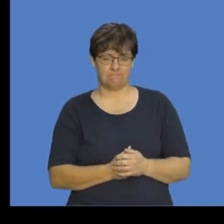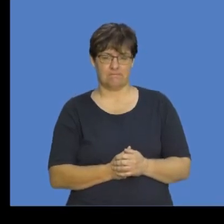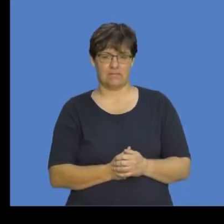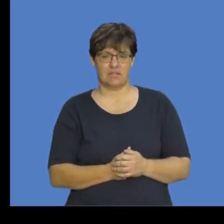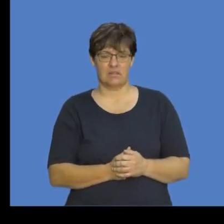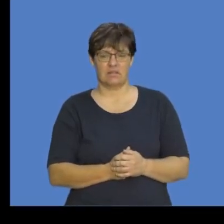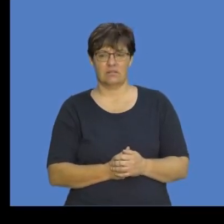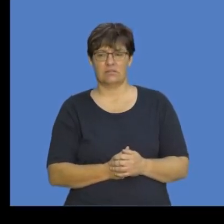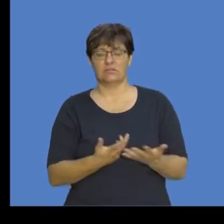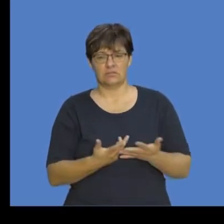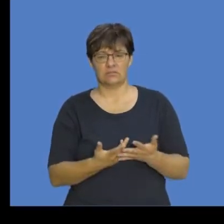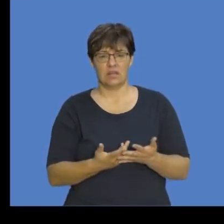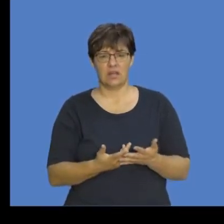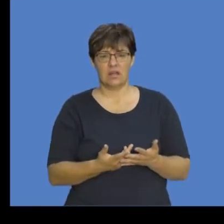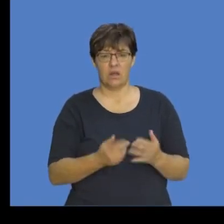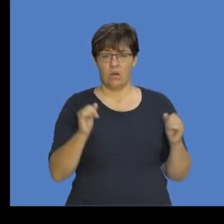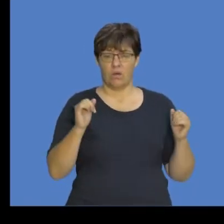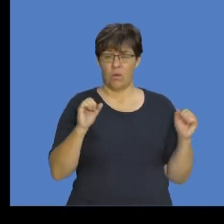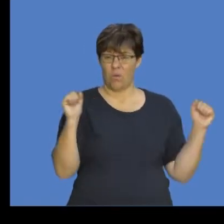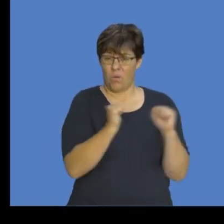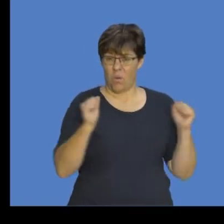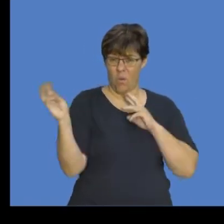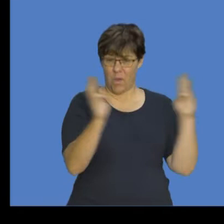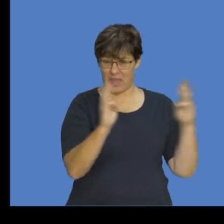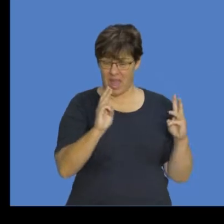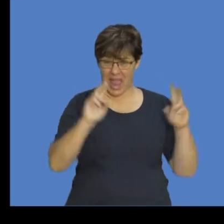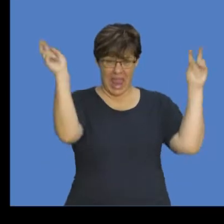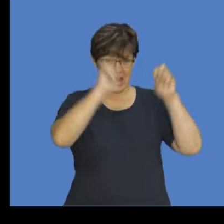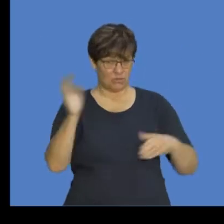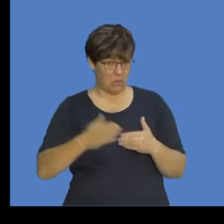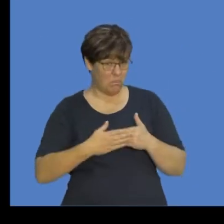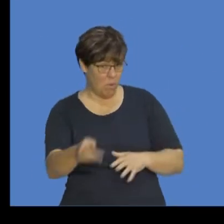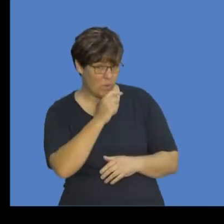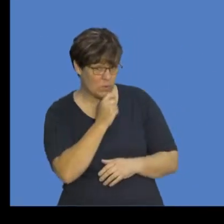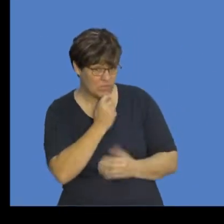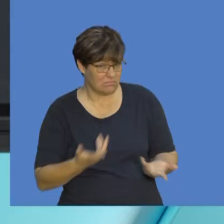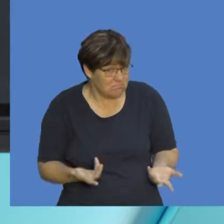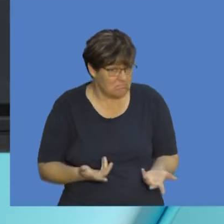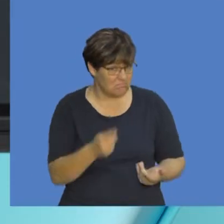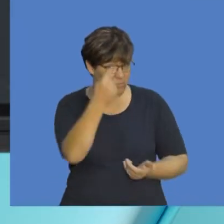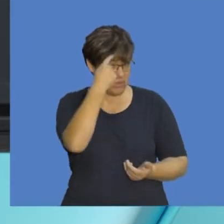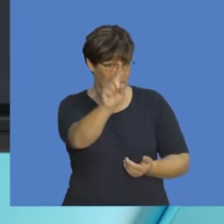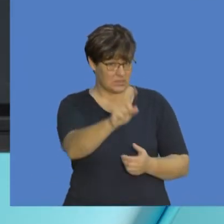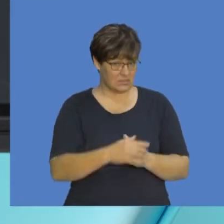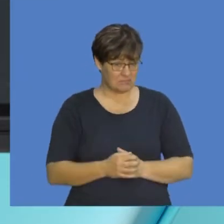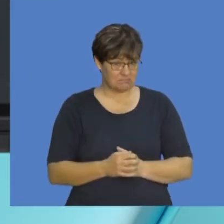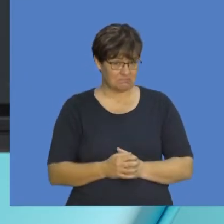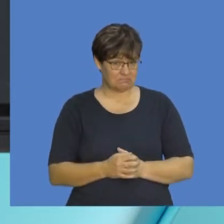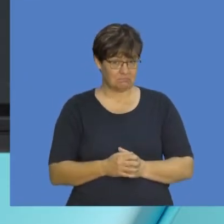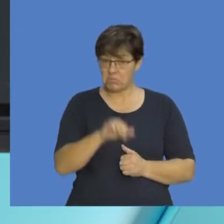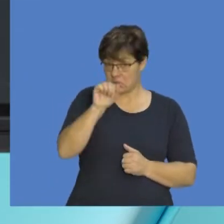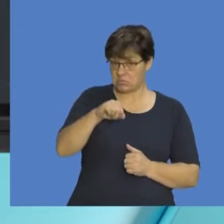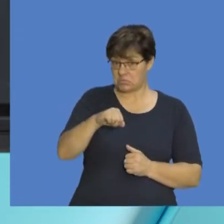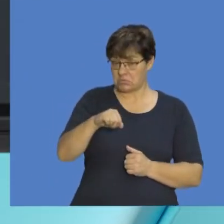Another question, is more electricity used in cold weather? What do you think about that?